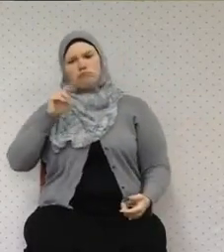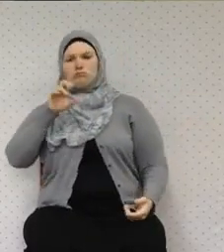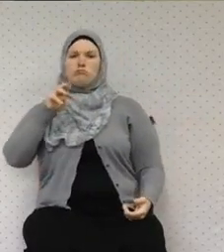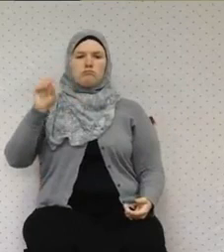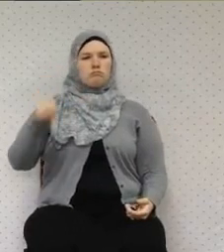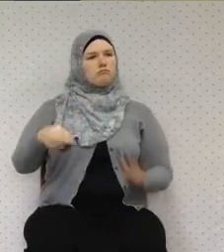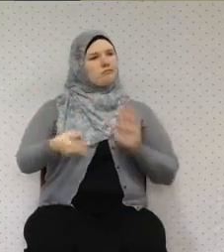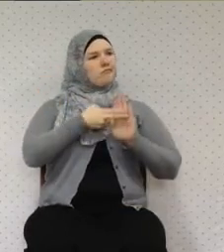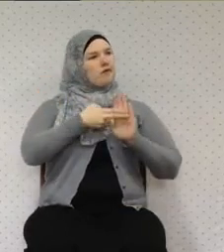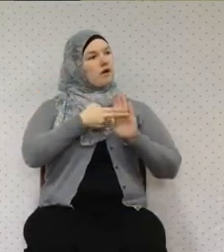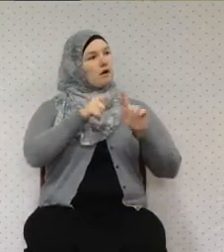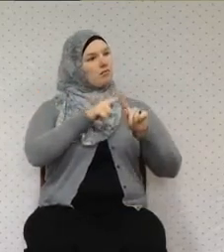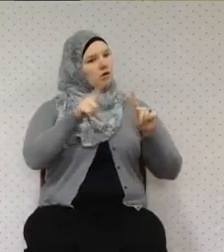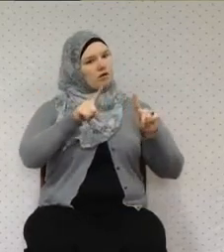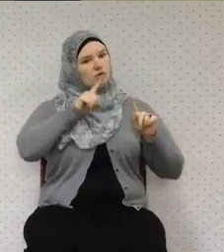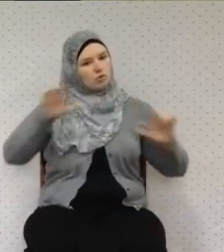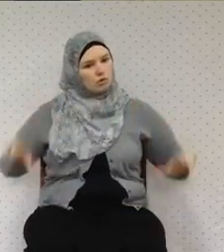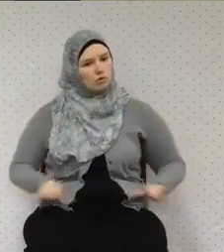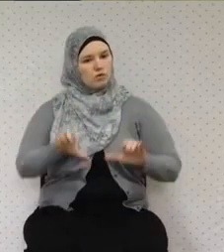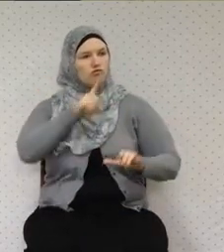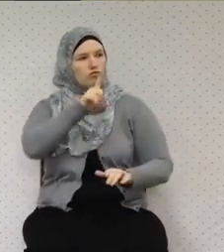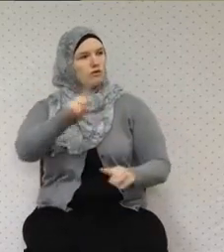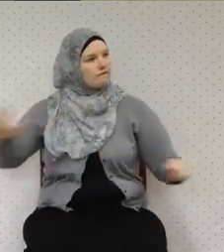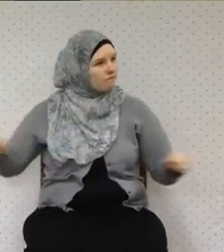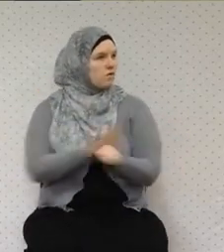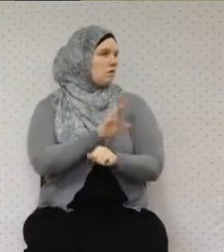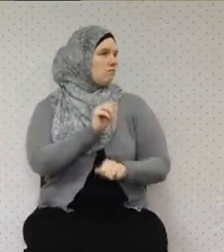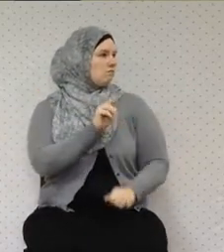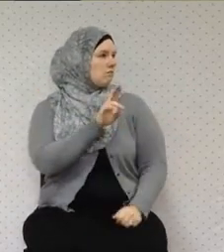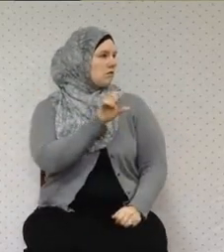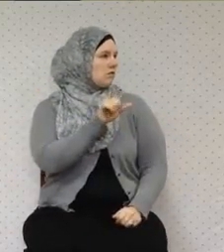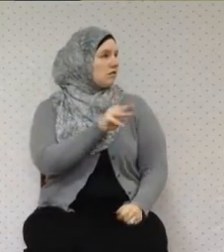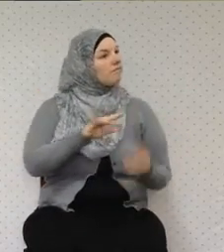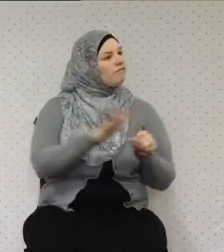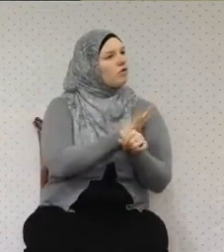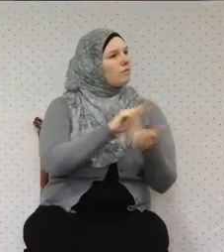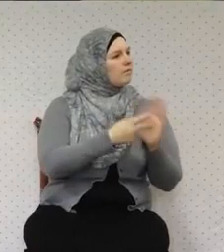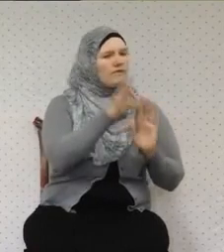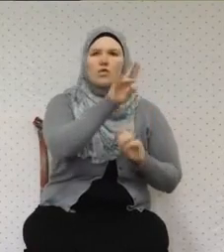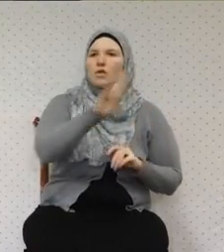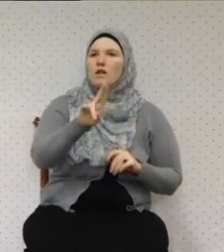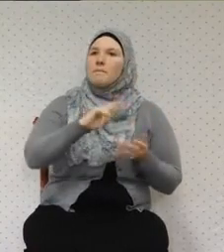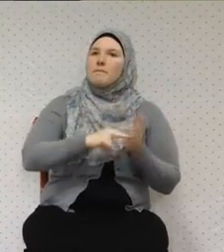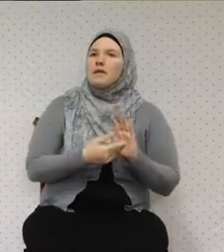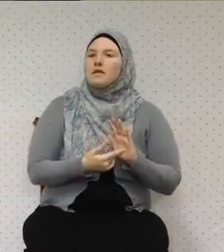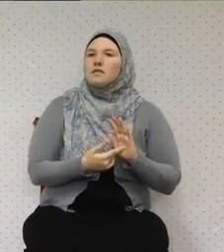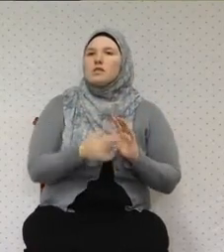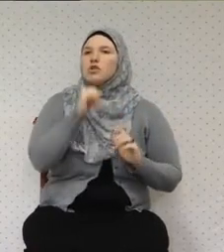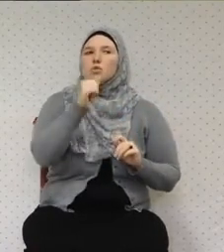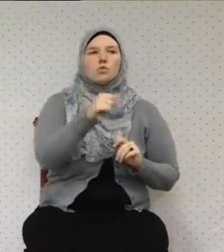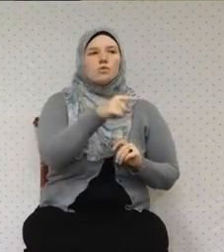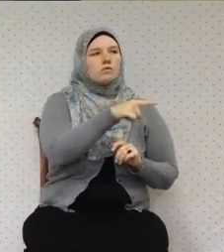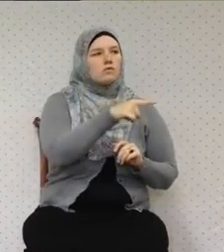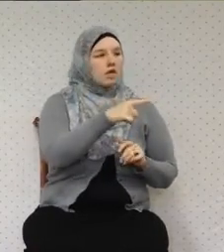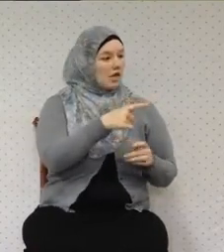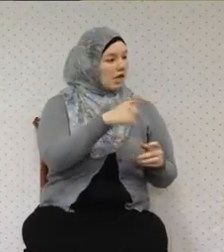Muslim and being a real full Muslim. Full means that you don't leave